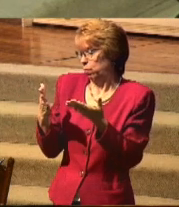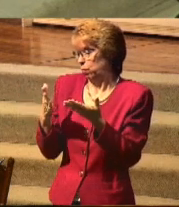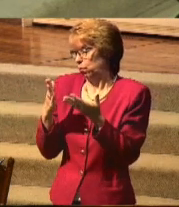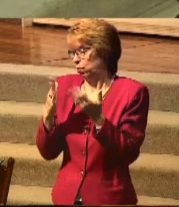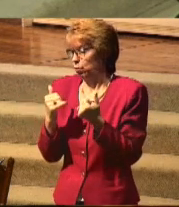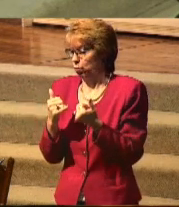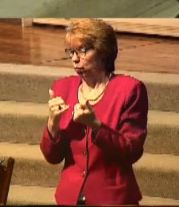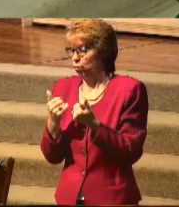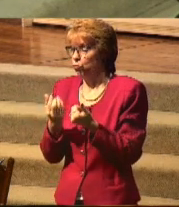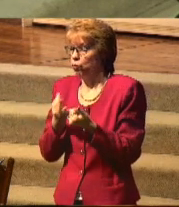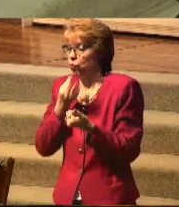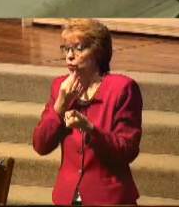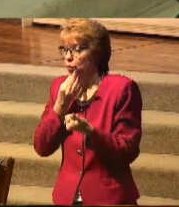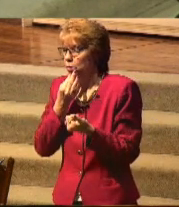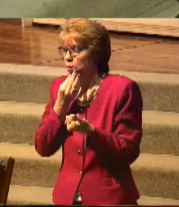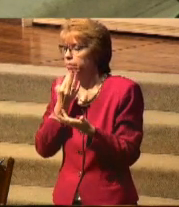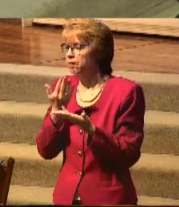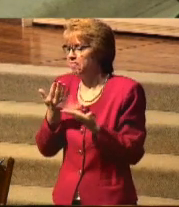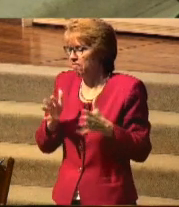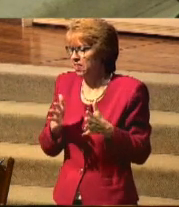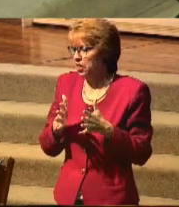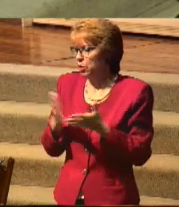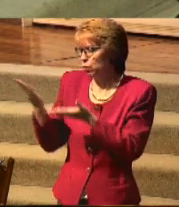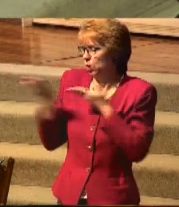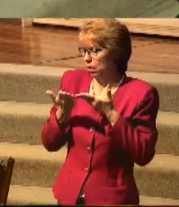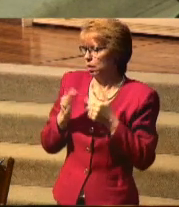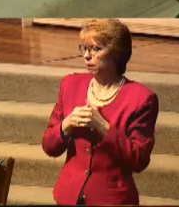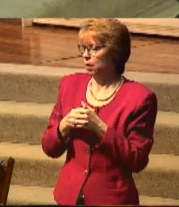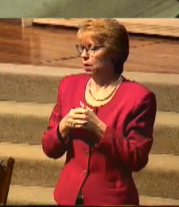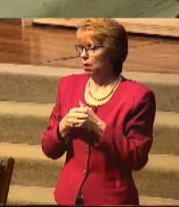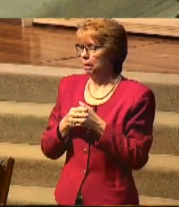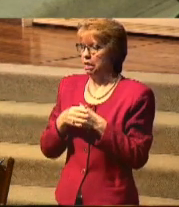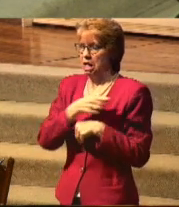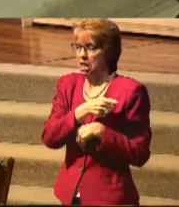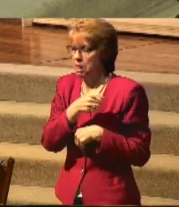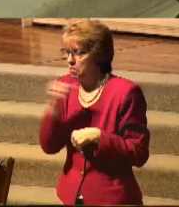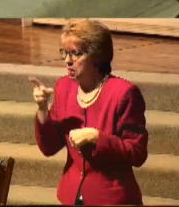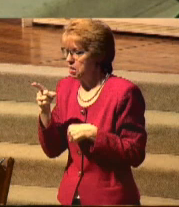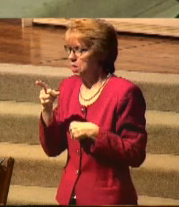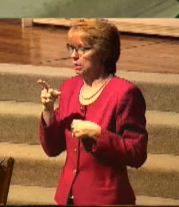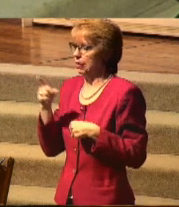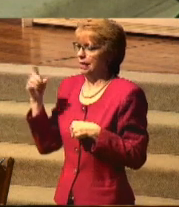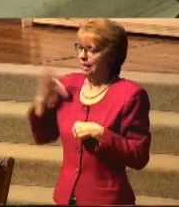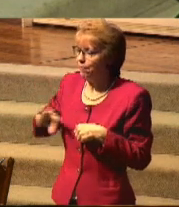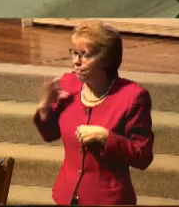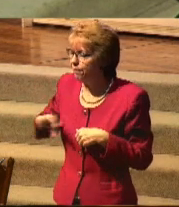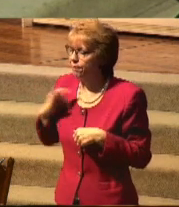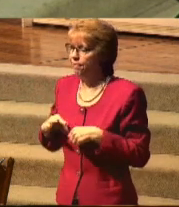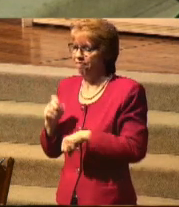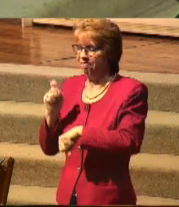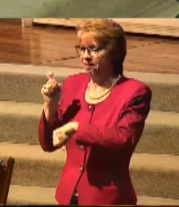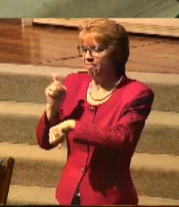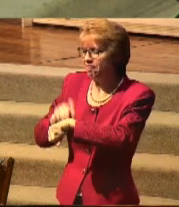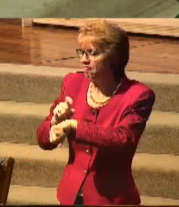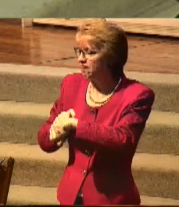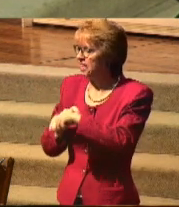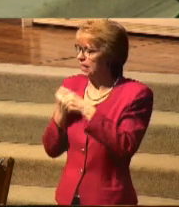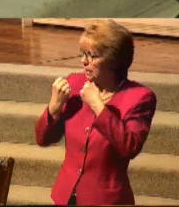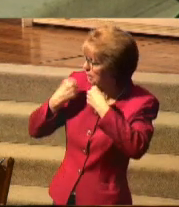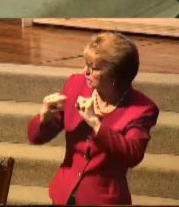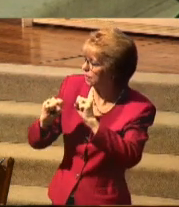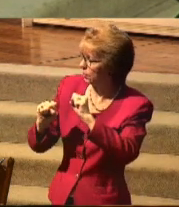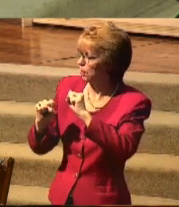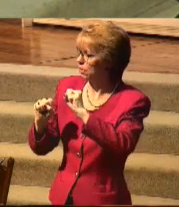it, stating that they have invested time and effort and they have crossed a